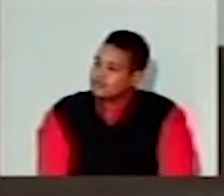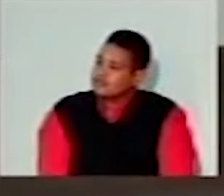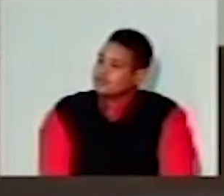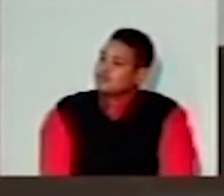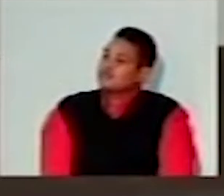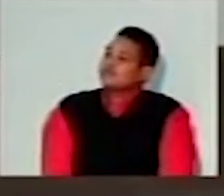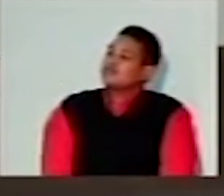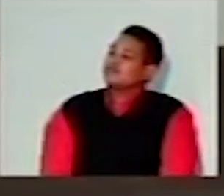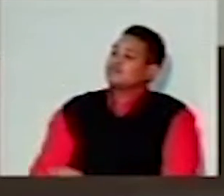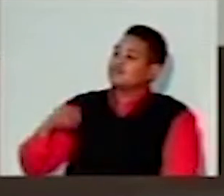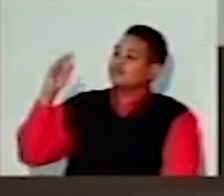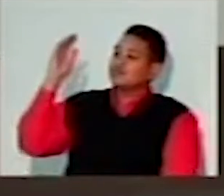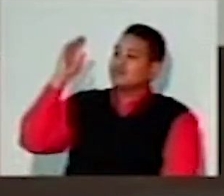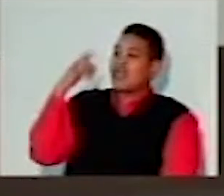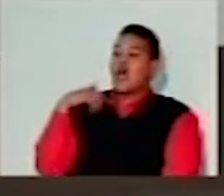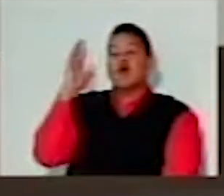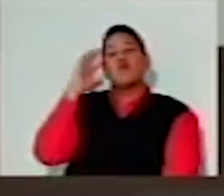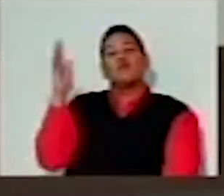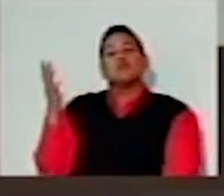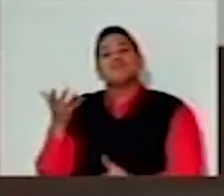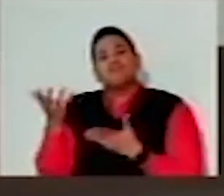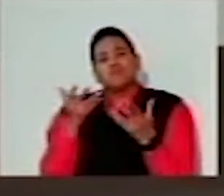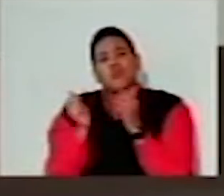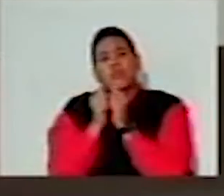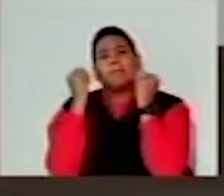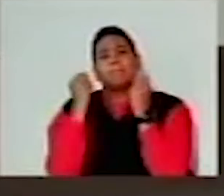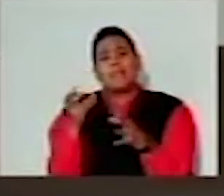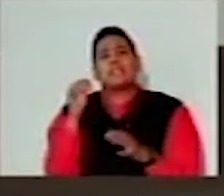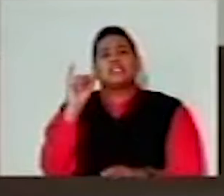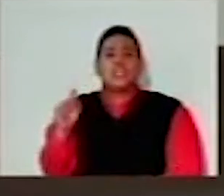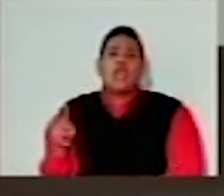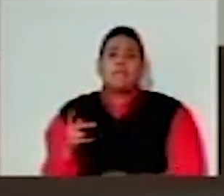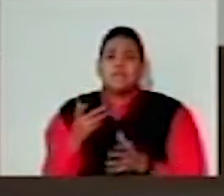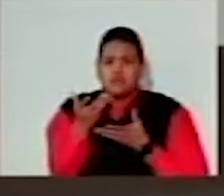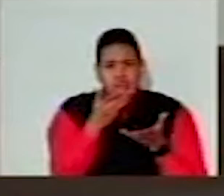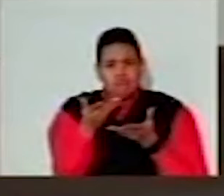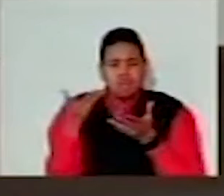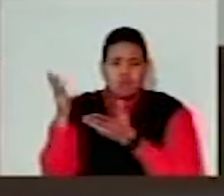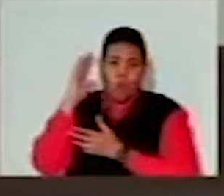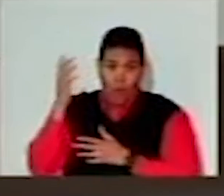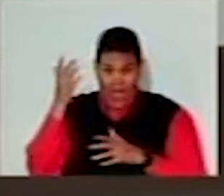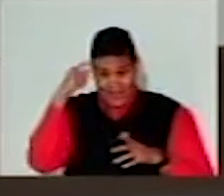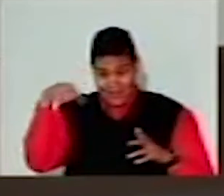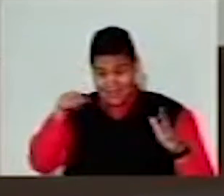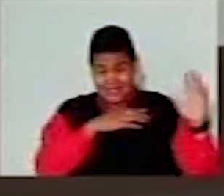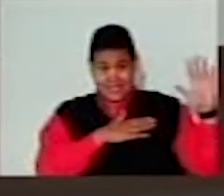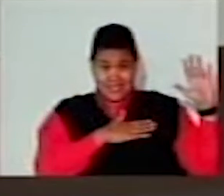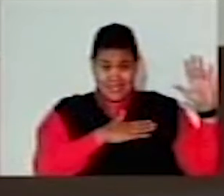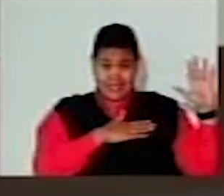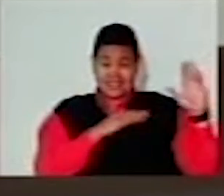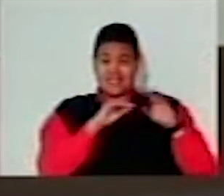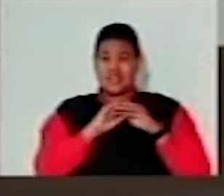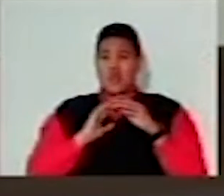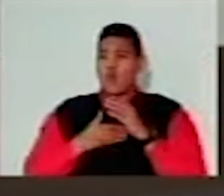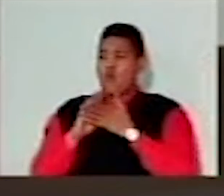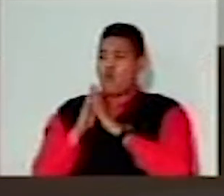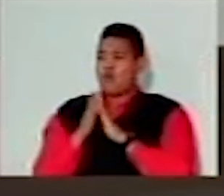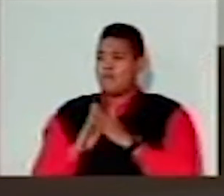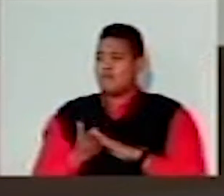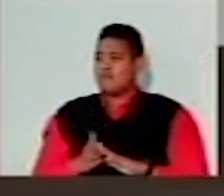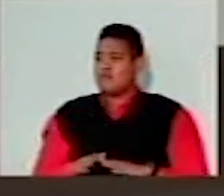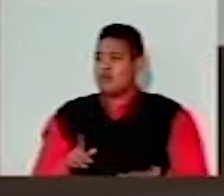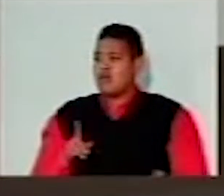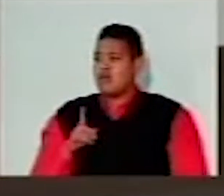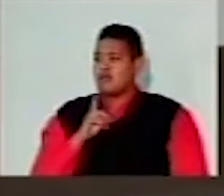Jamaica to speak to as many JPs as I can, because, Mr. Speaker, these citizens in our communities